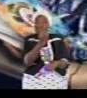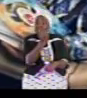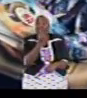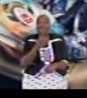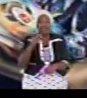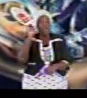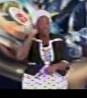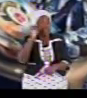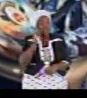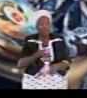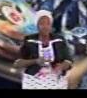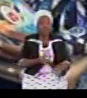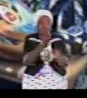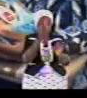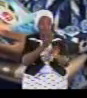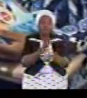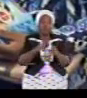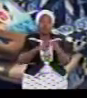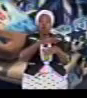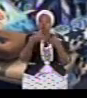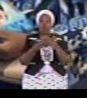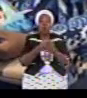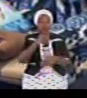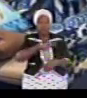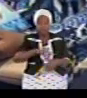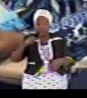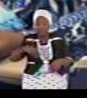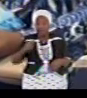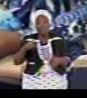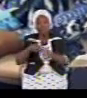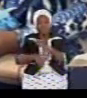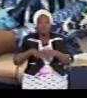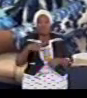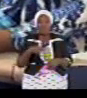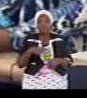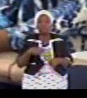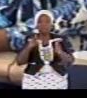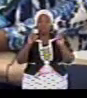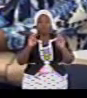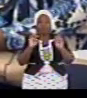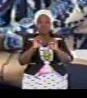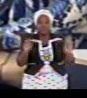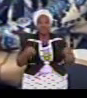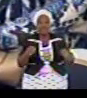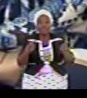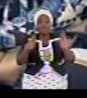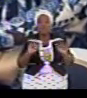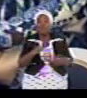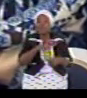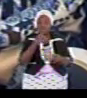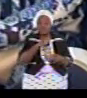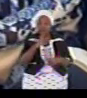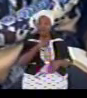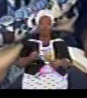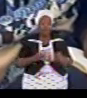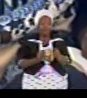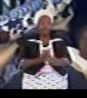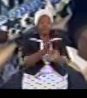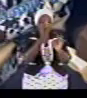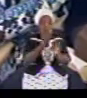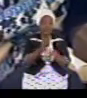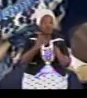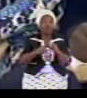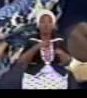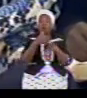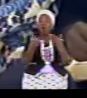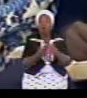He was faithful to Moses. He'll be faithful to every minister here. He was faithful to every individual believing